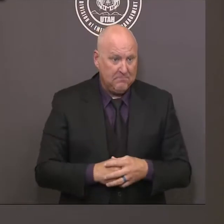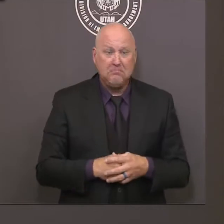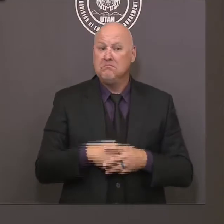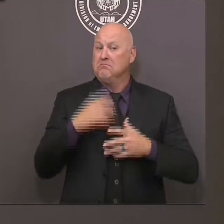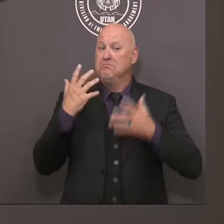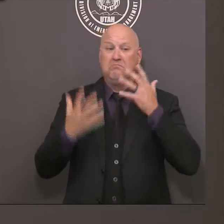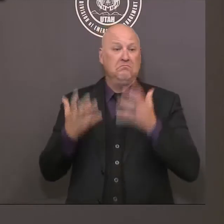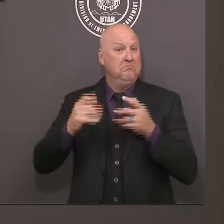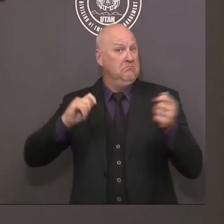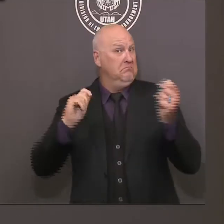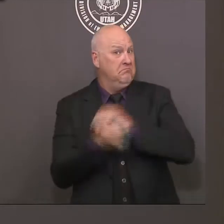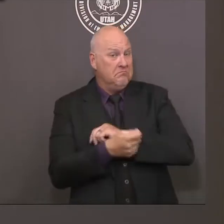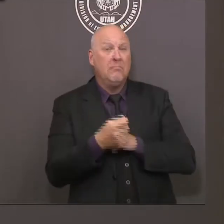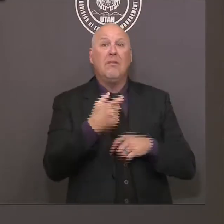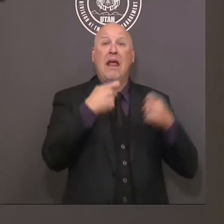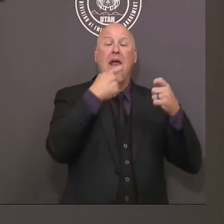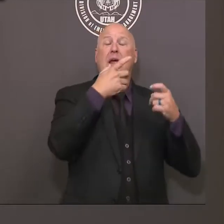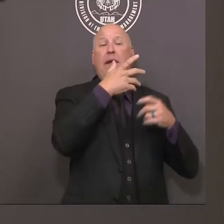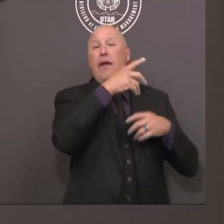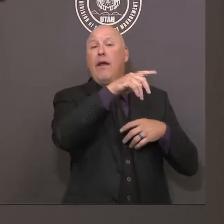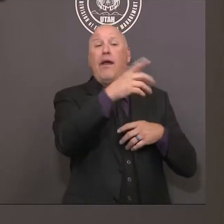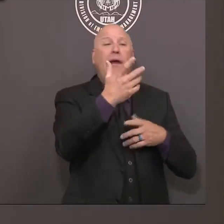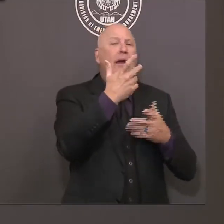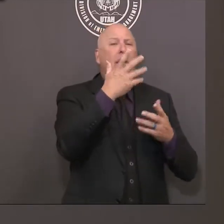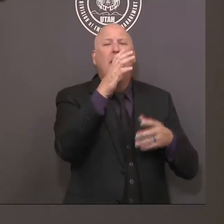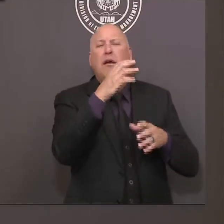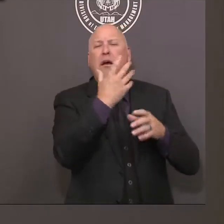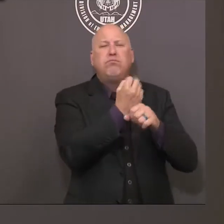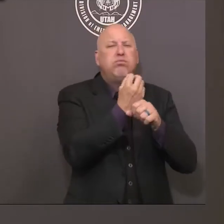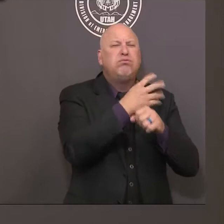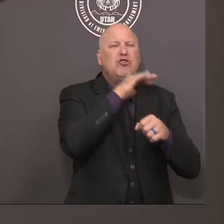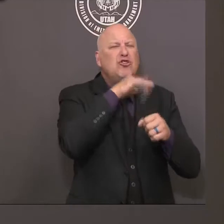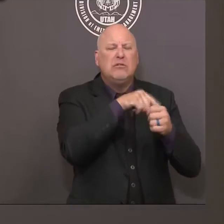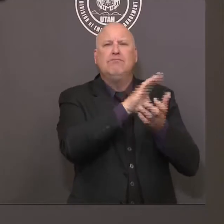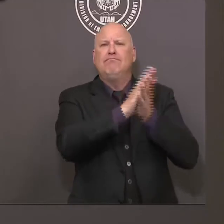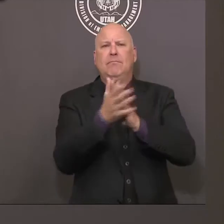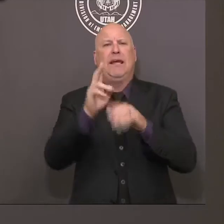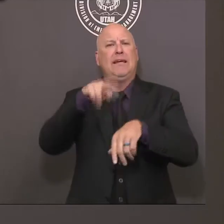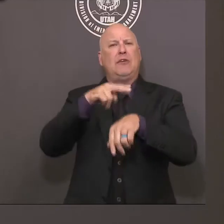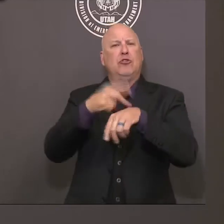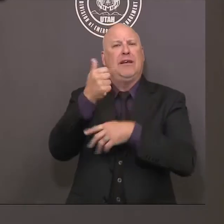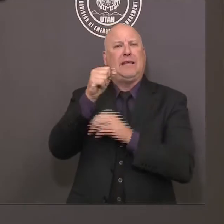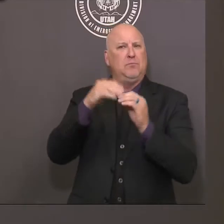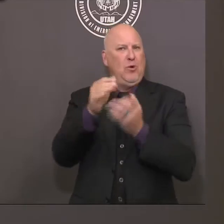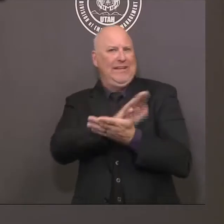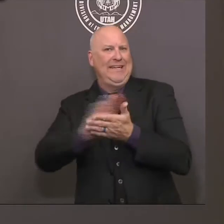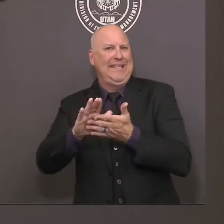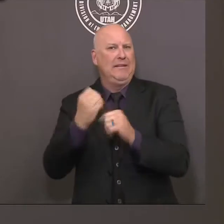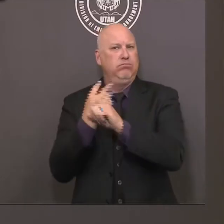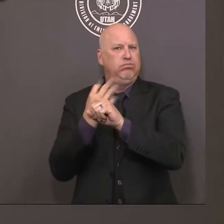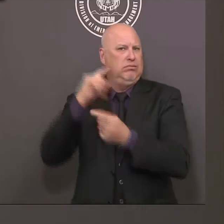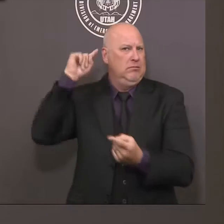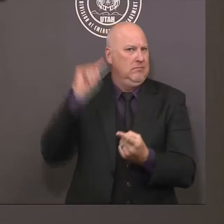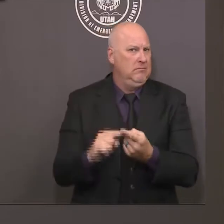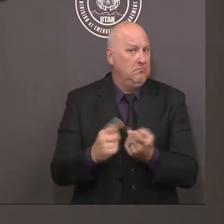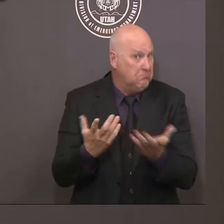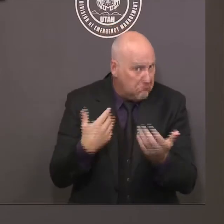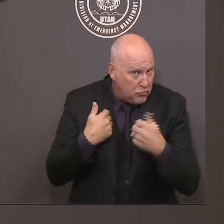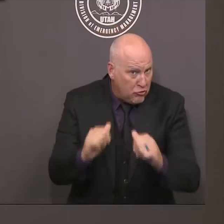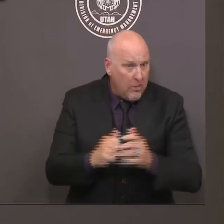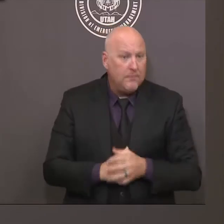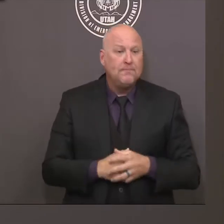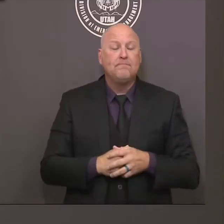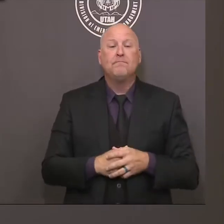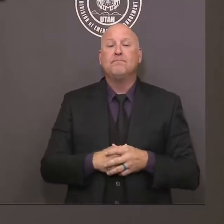are focus areas of the task force here. Active transportation and outdoor recreation. In this category,